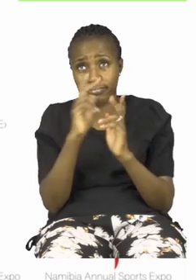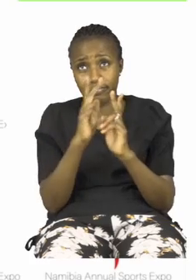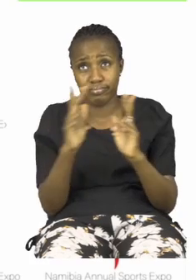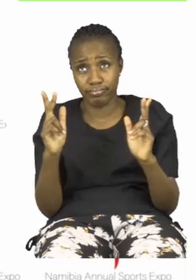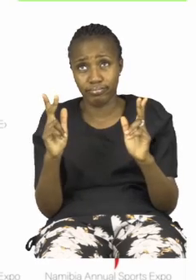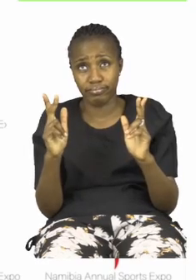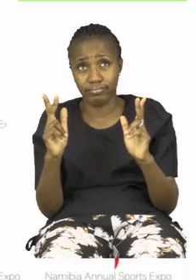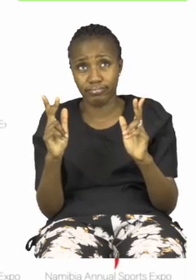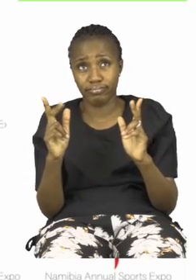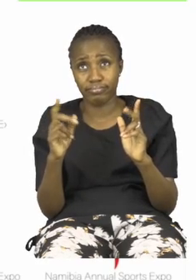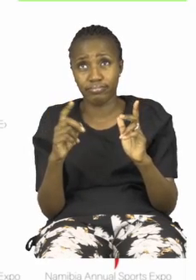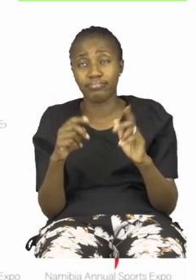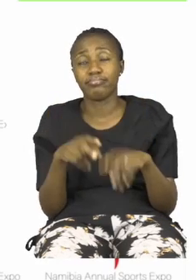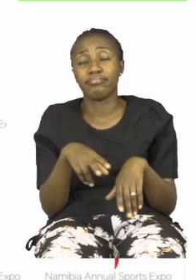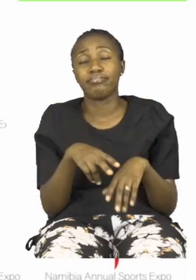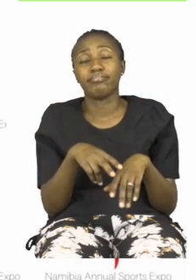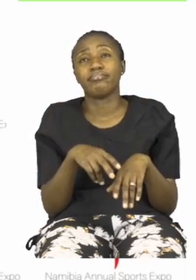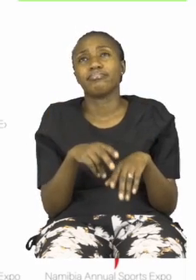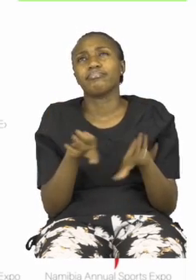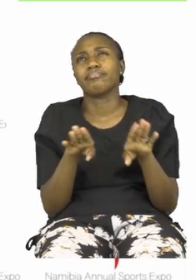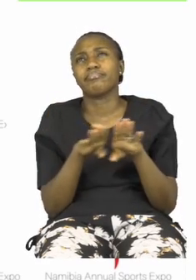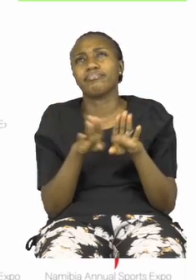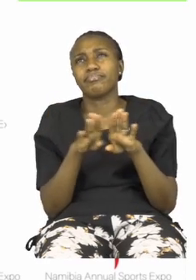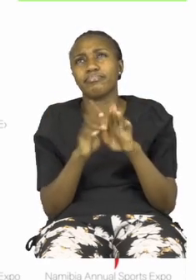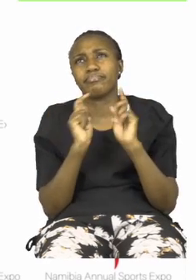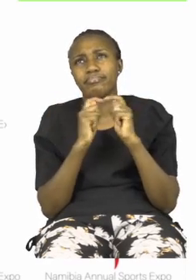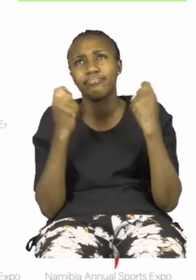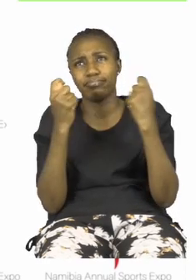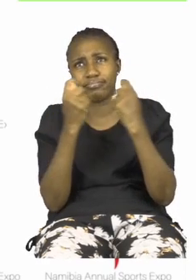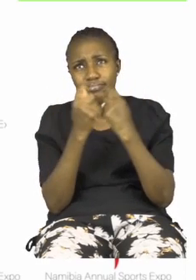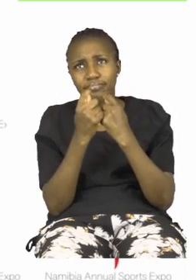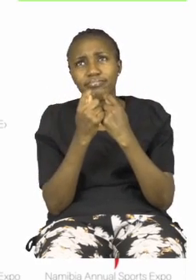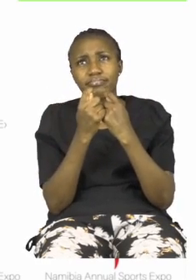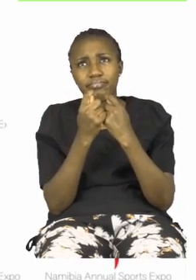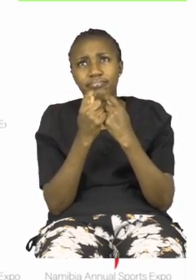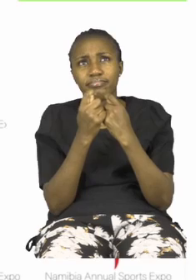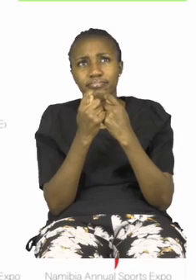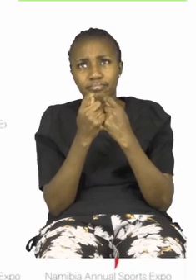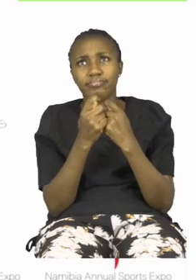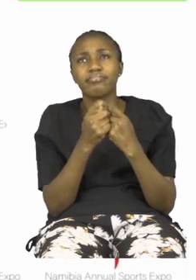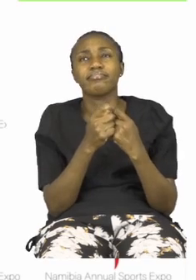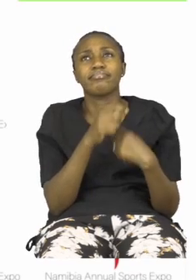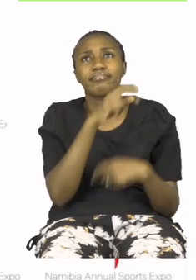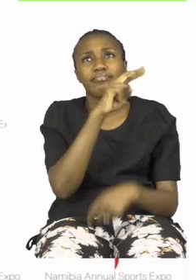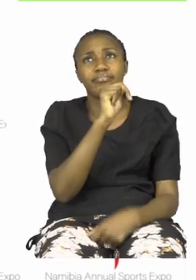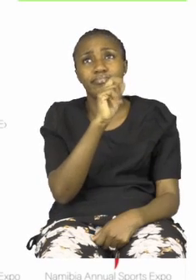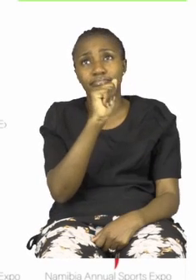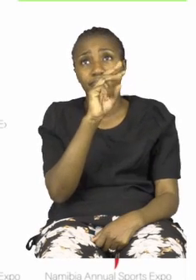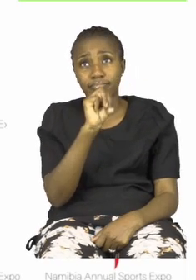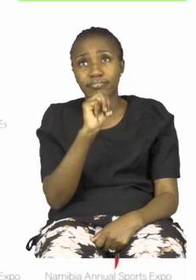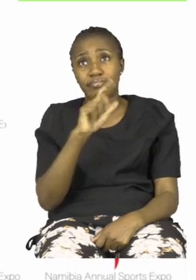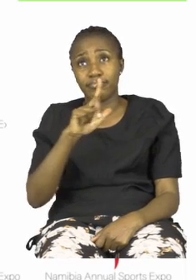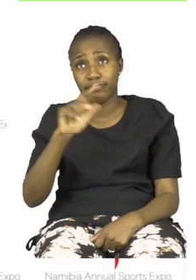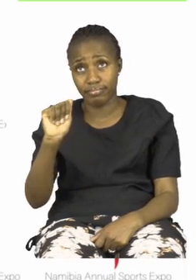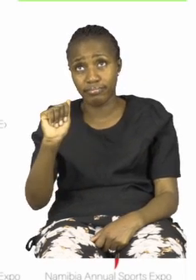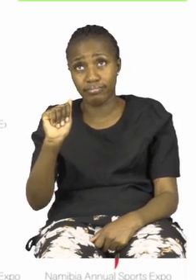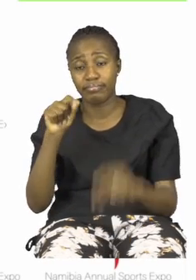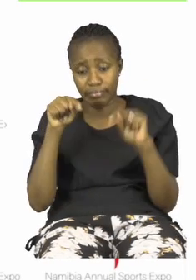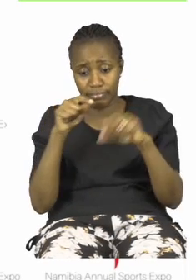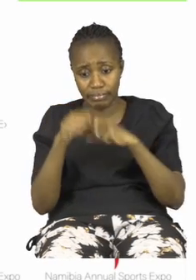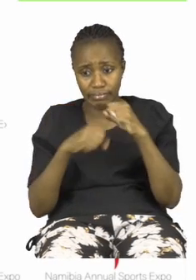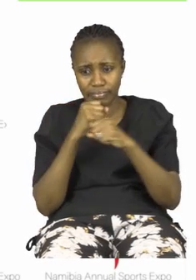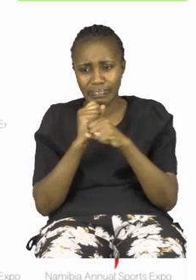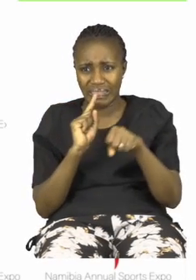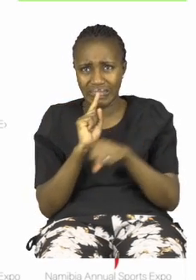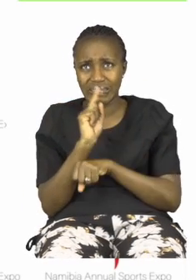tournament called NAMLAN, which is still the biggest esports event we have every year at the end of the year. I think this year will be the first year where it's not